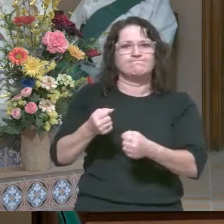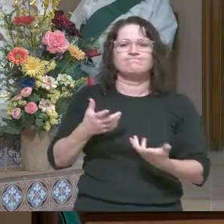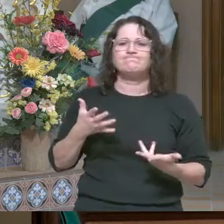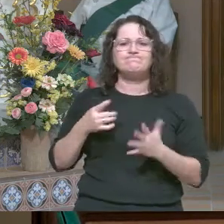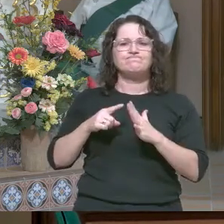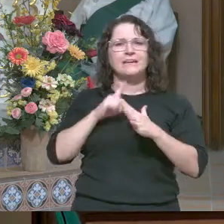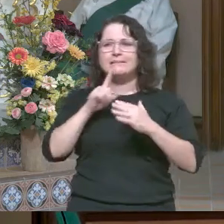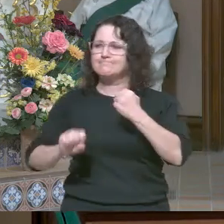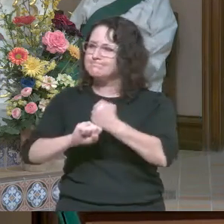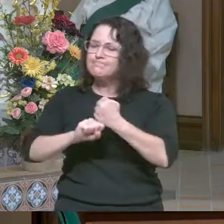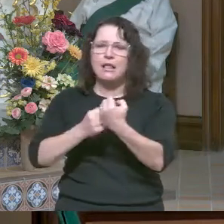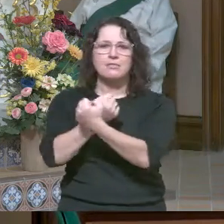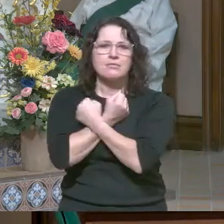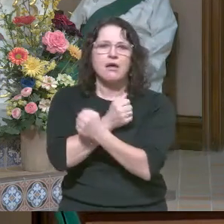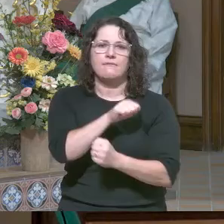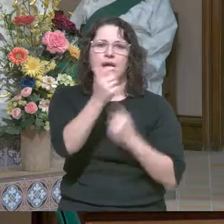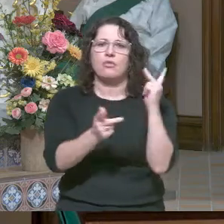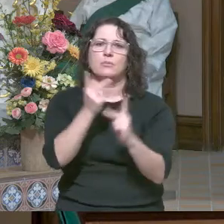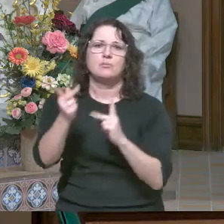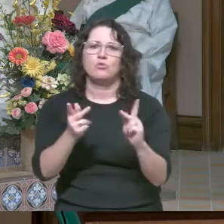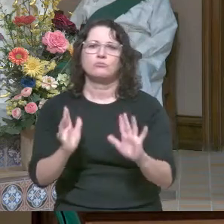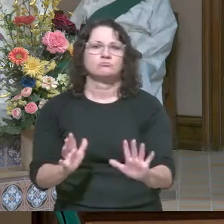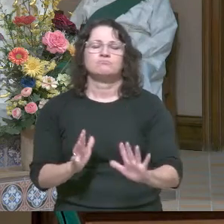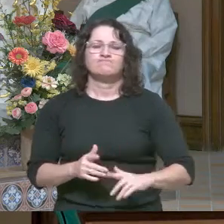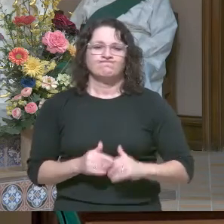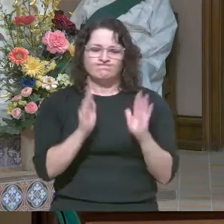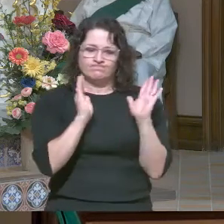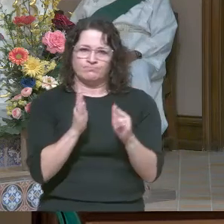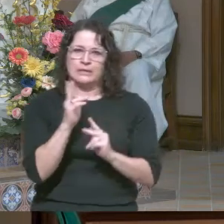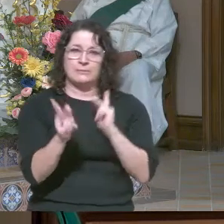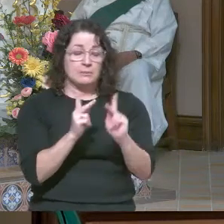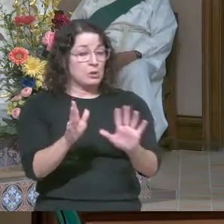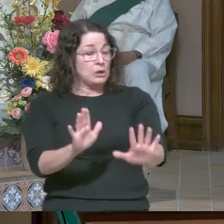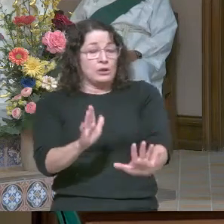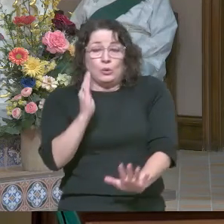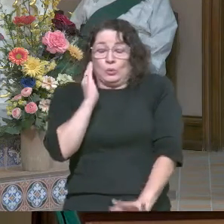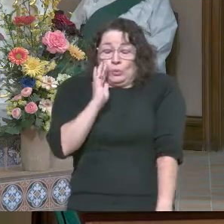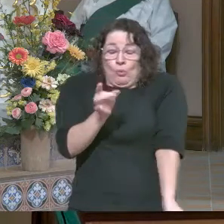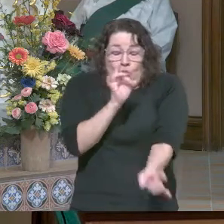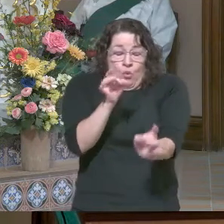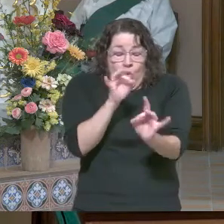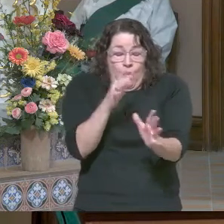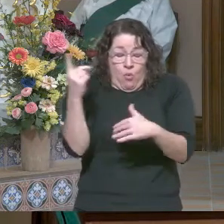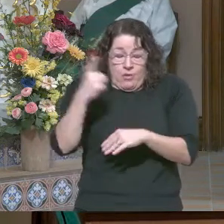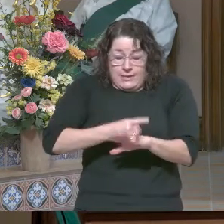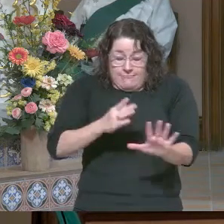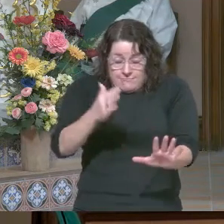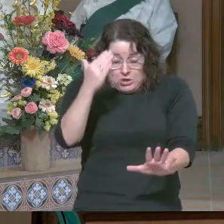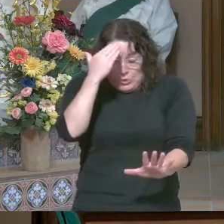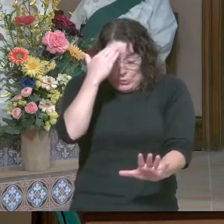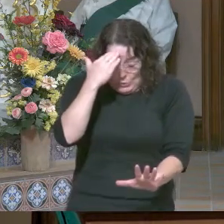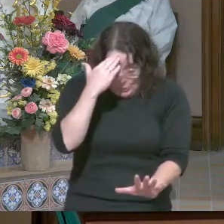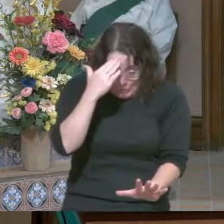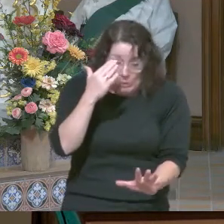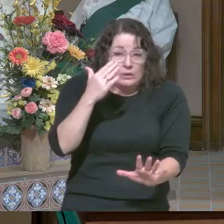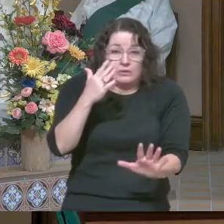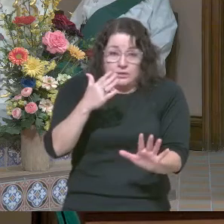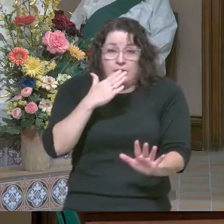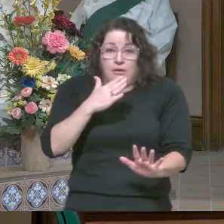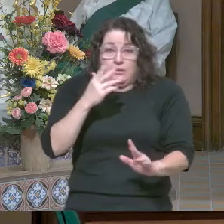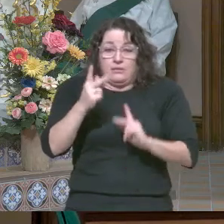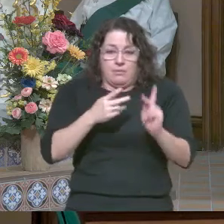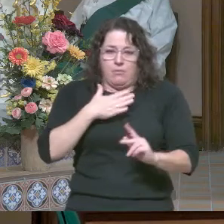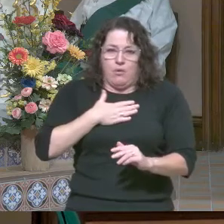of love, of loving others, that prepared people for this horrible day when they so many would put their